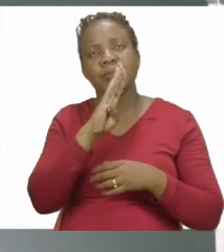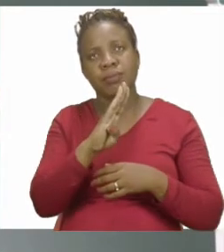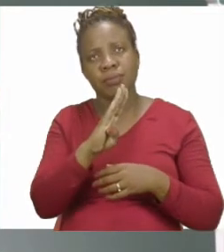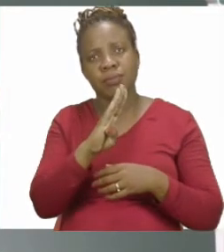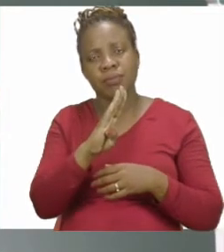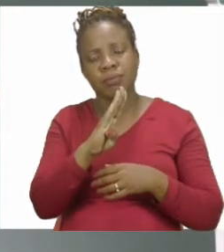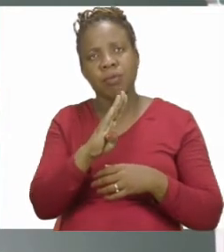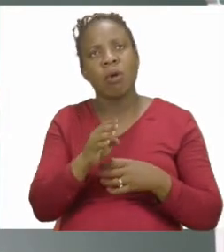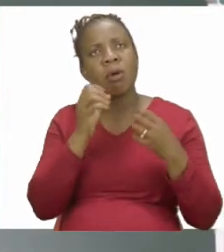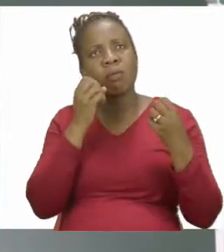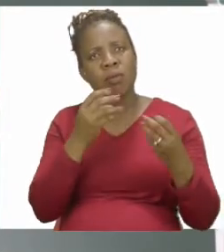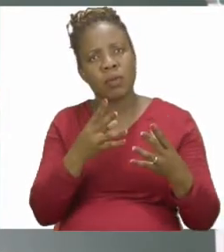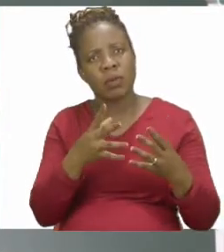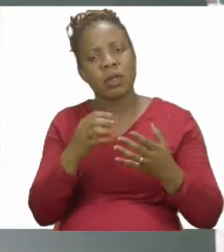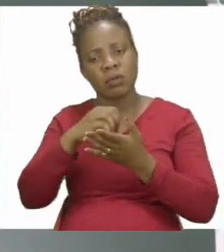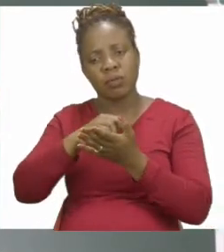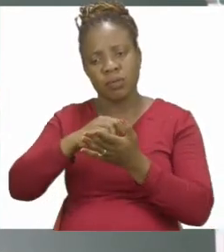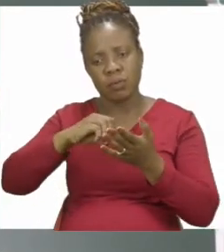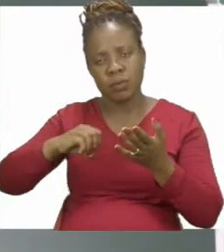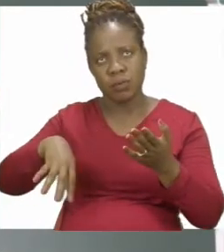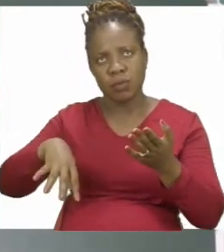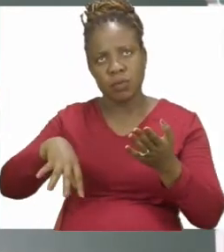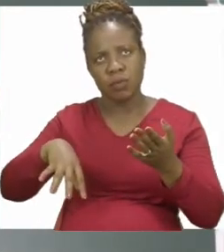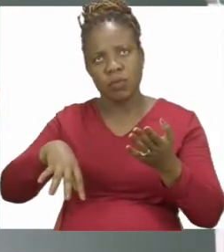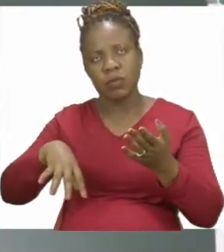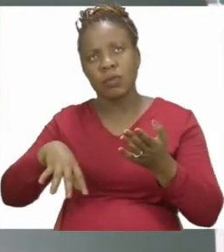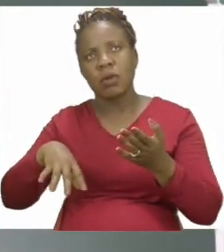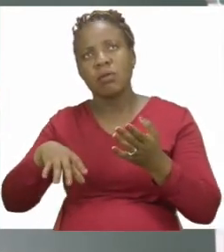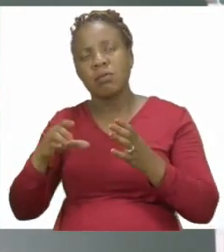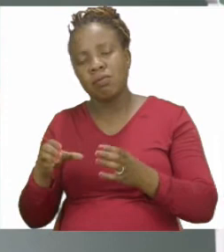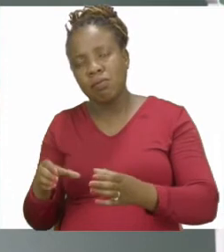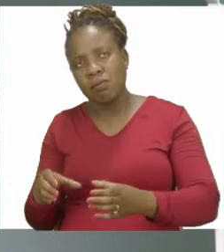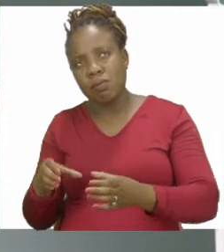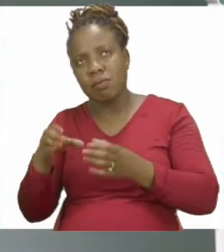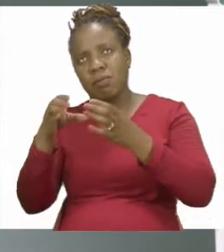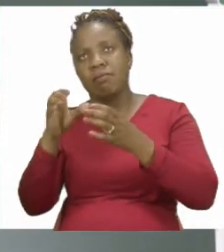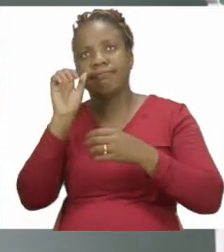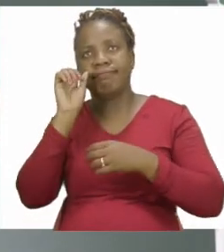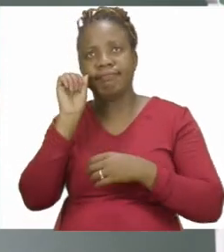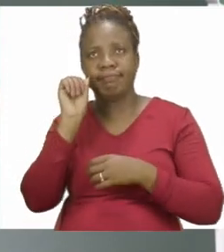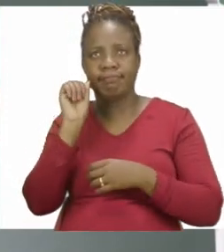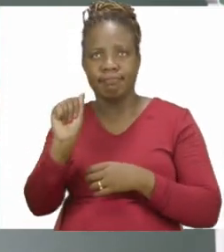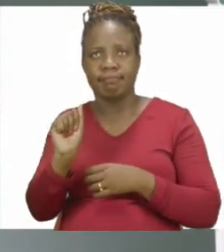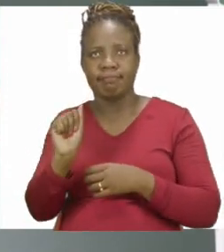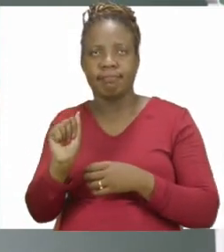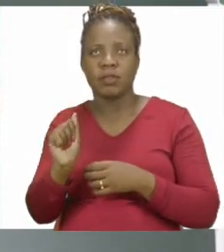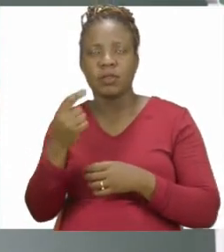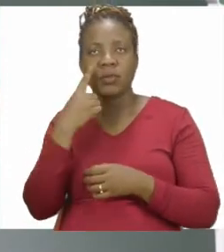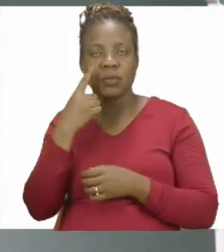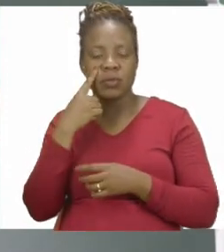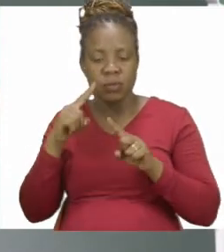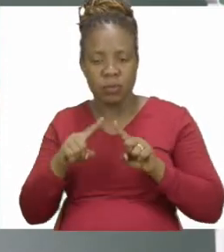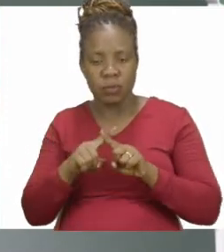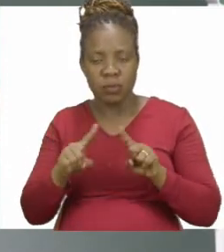tank A's amount to see how much more water tank B holds than A. So the